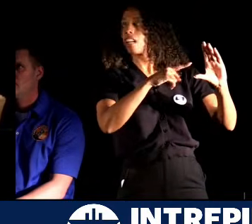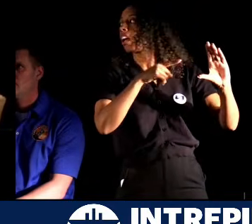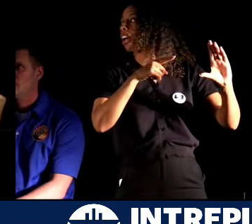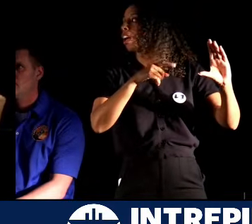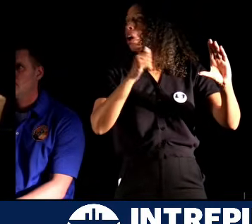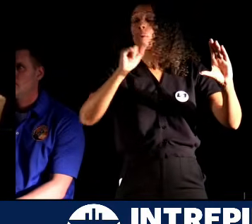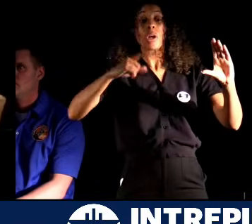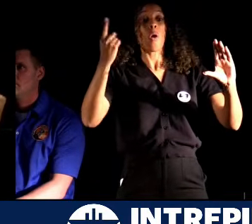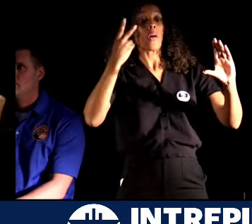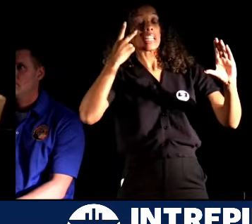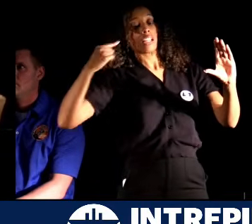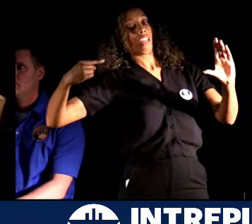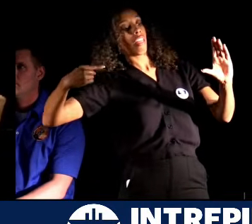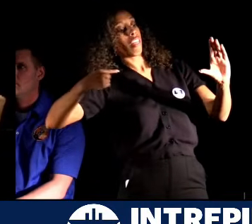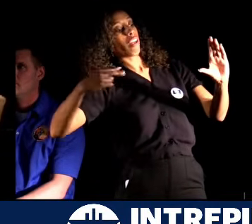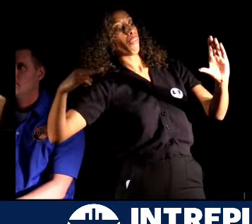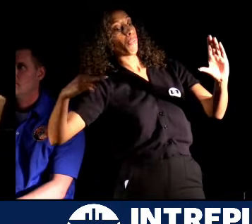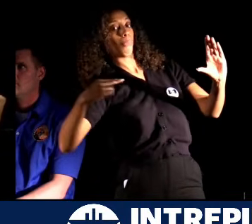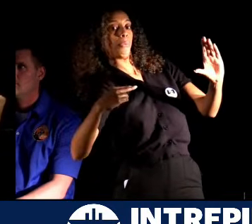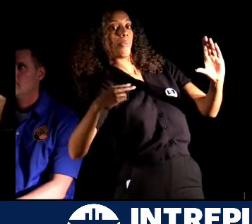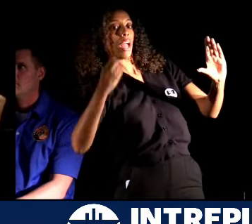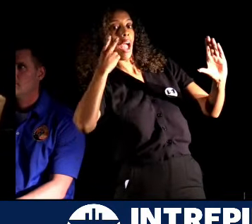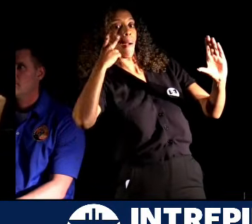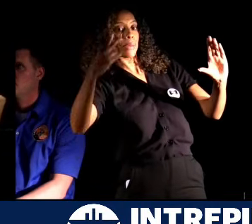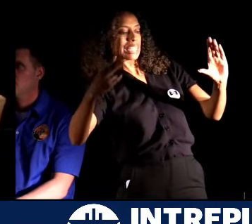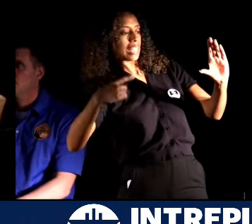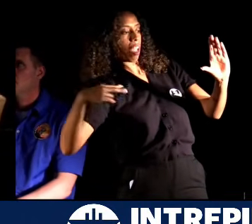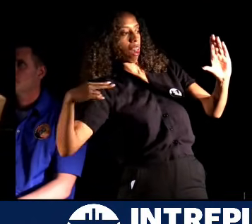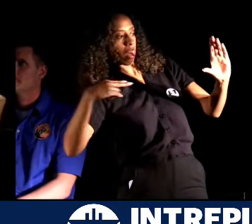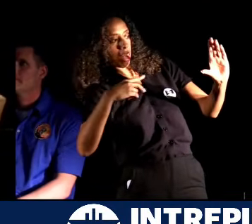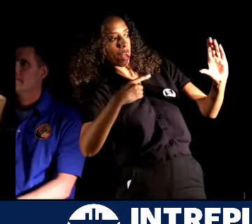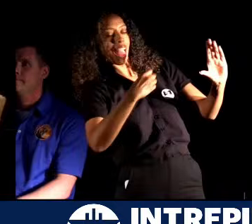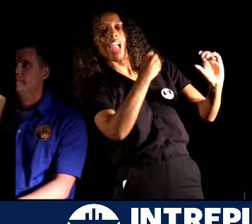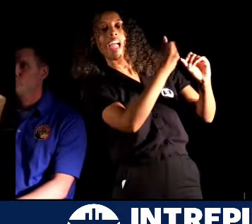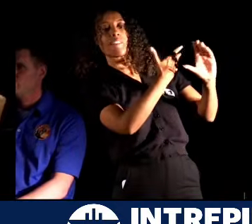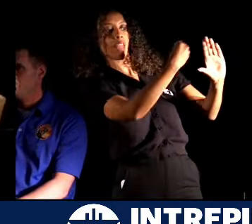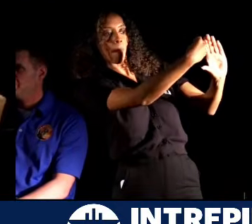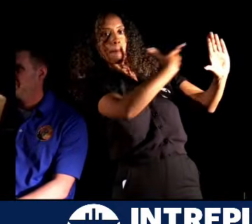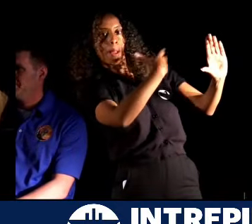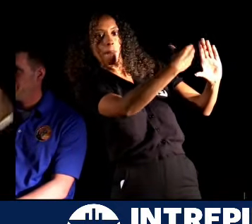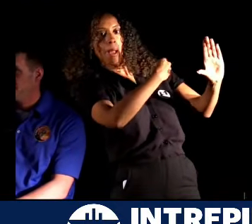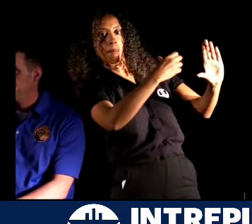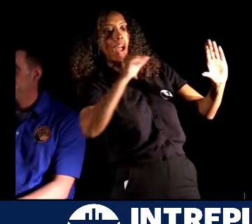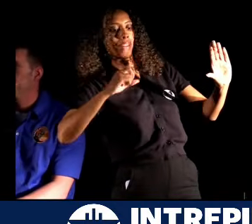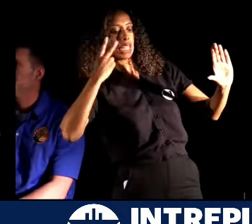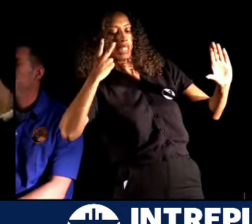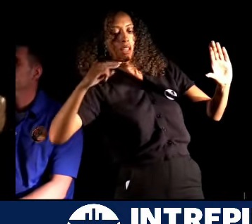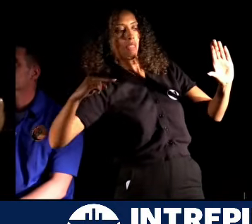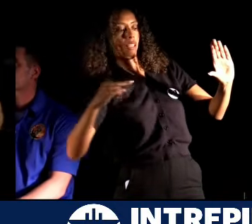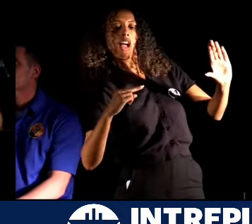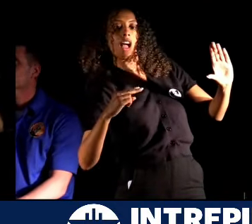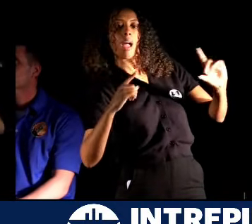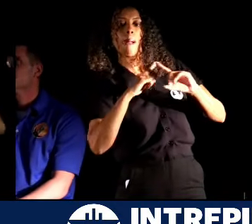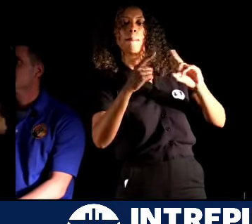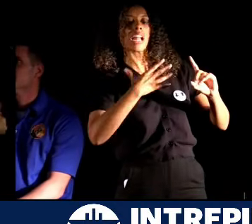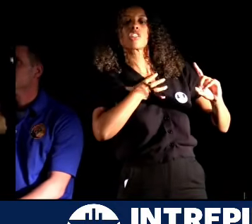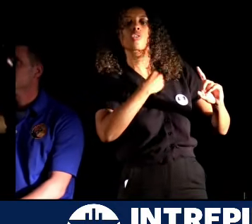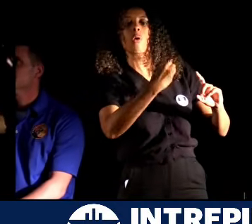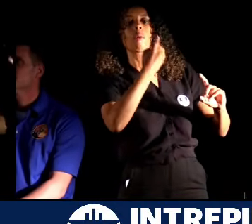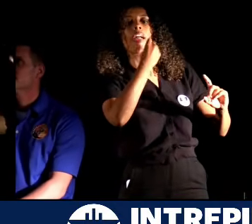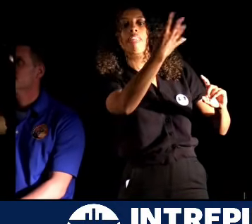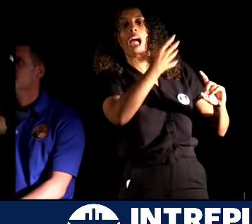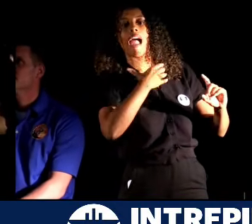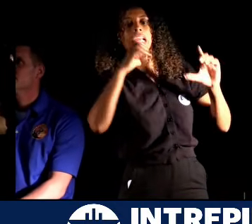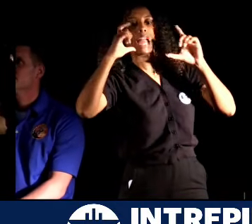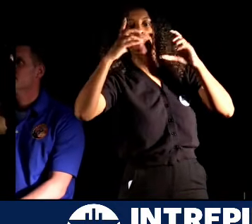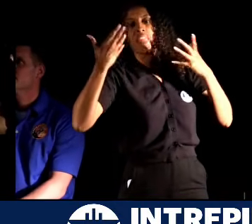the side of the sun, and we see all that material that is coming our way. But it's just a white light camera. That's